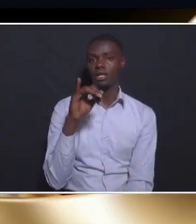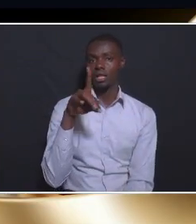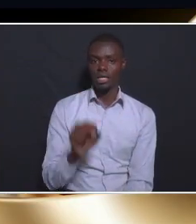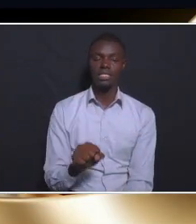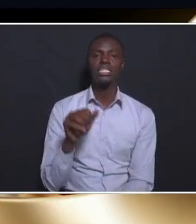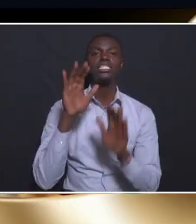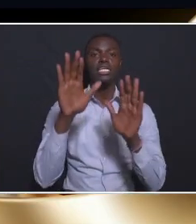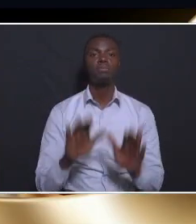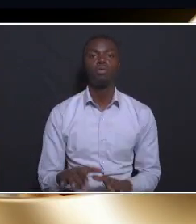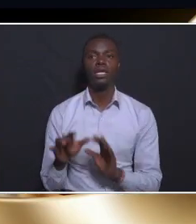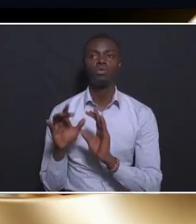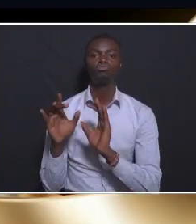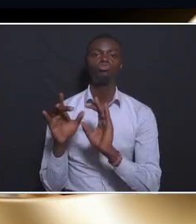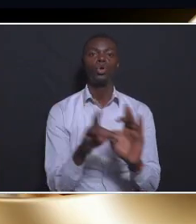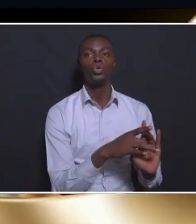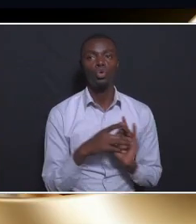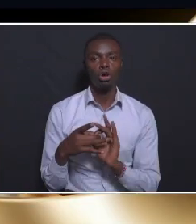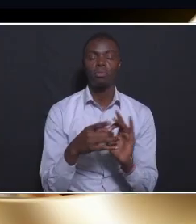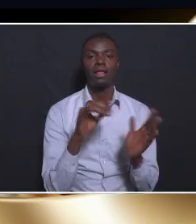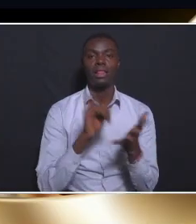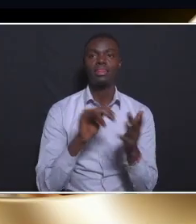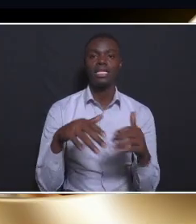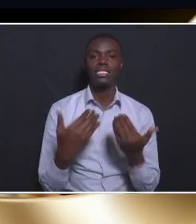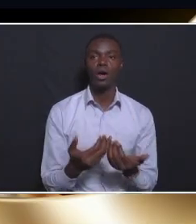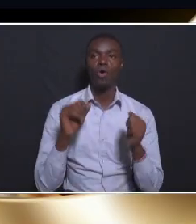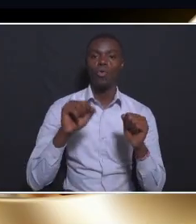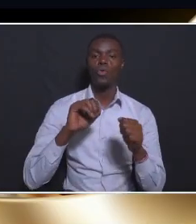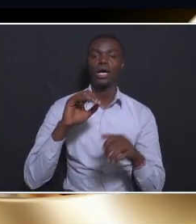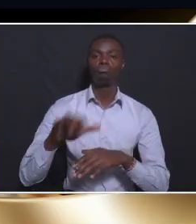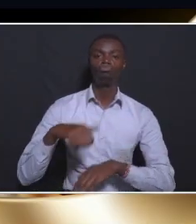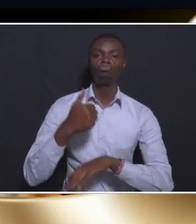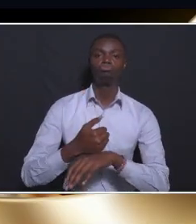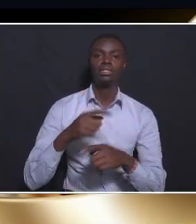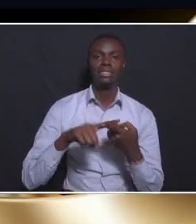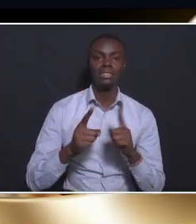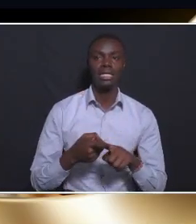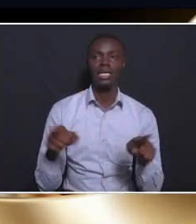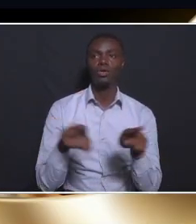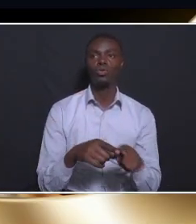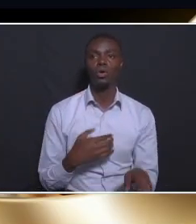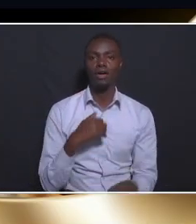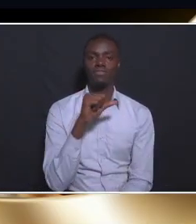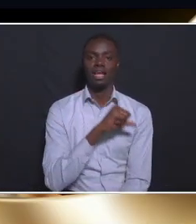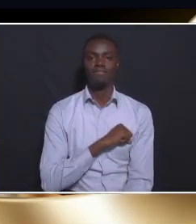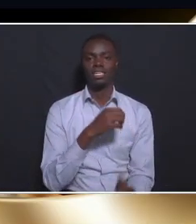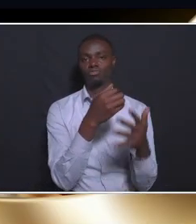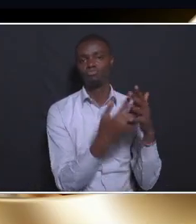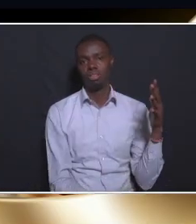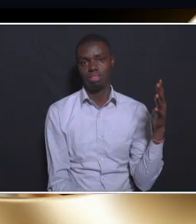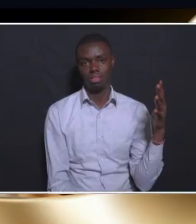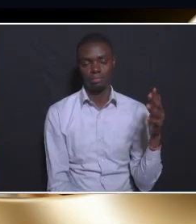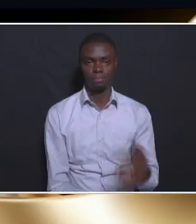together because that's the only way we can set these standards but also have all those advantages.